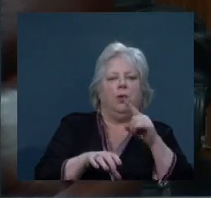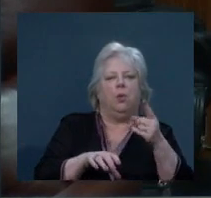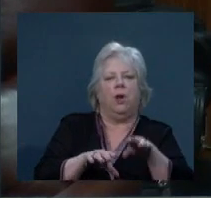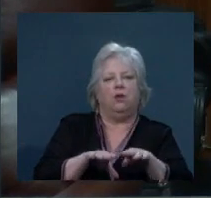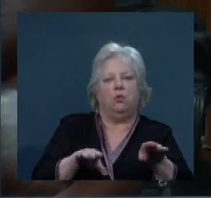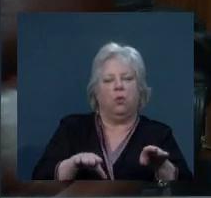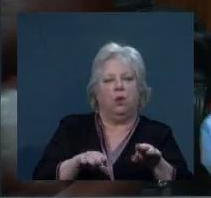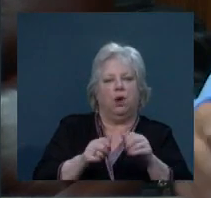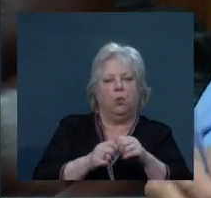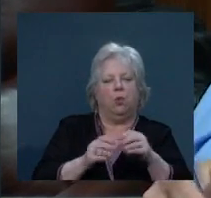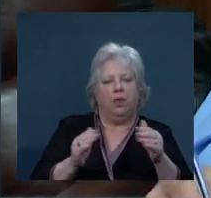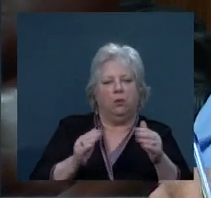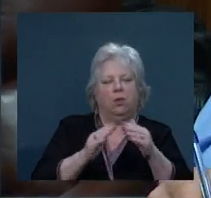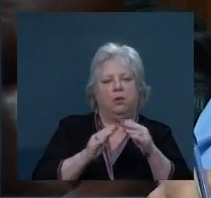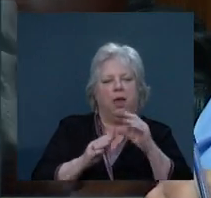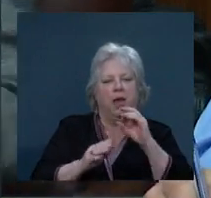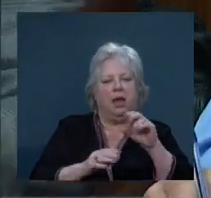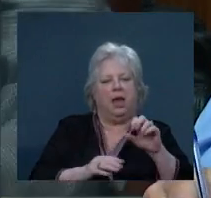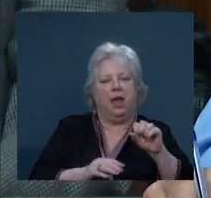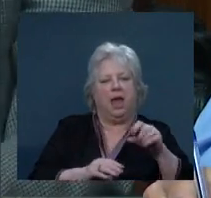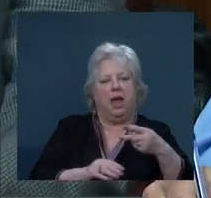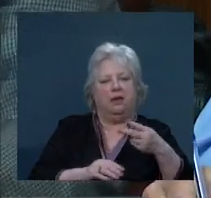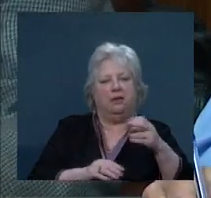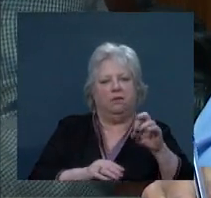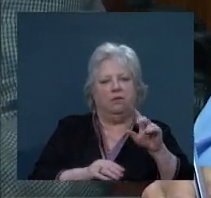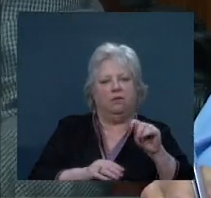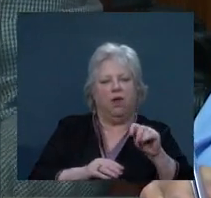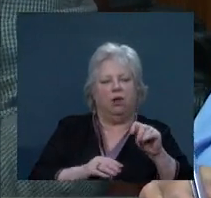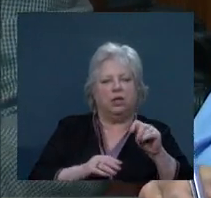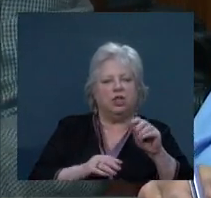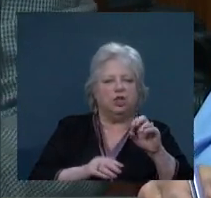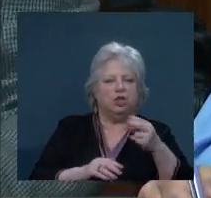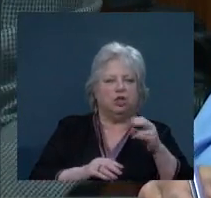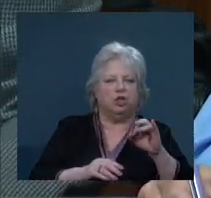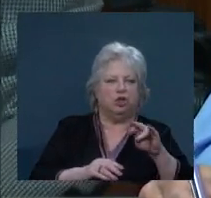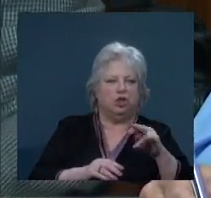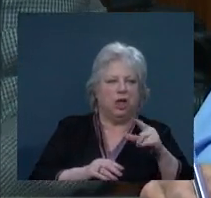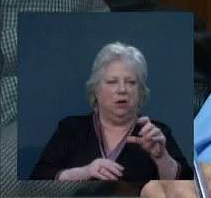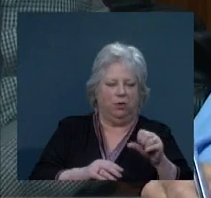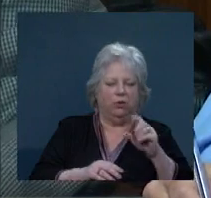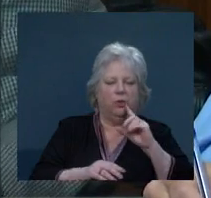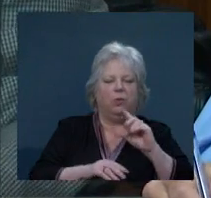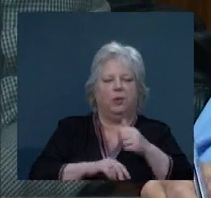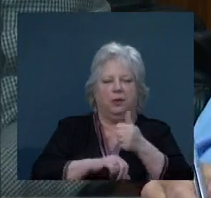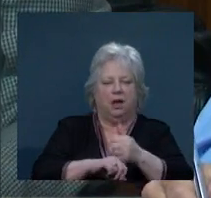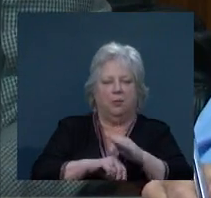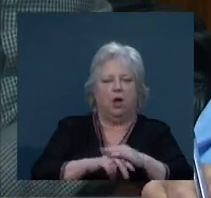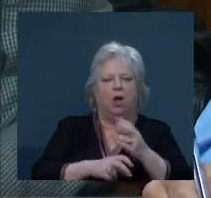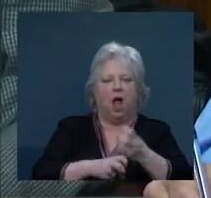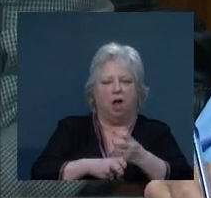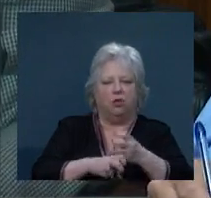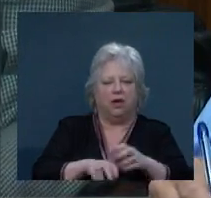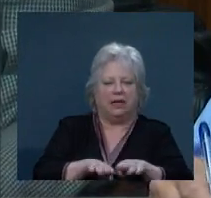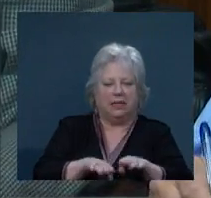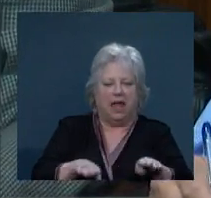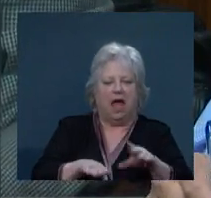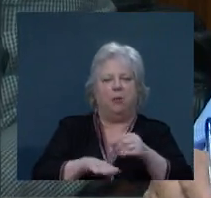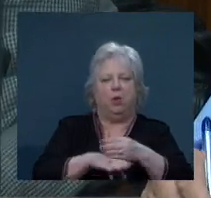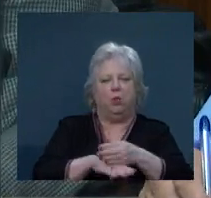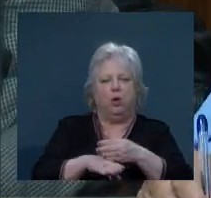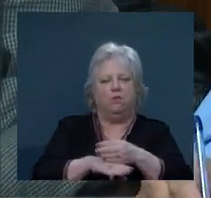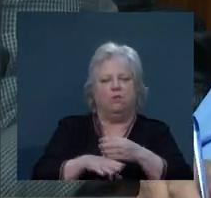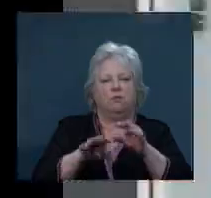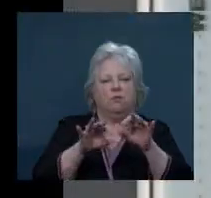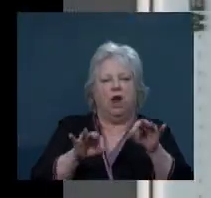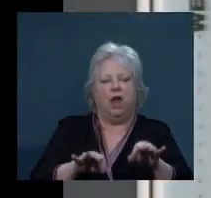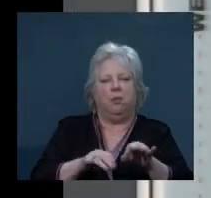story in height with hip roofs and asphalt shingles. The duplex structures will be constructed on concrete slabs and be wood frame construction with vinyl